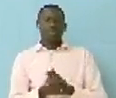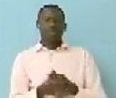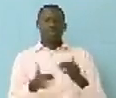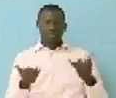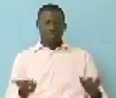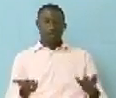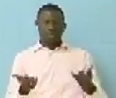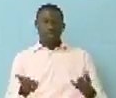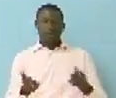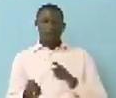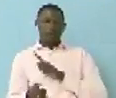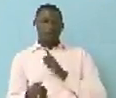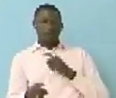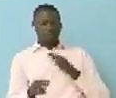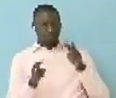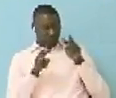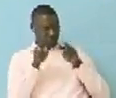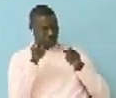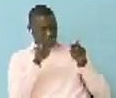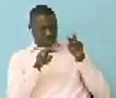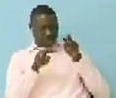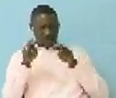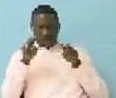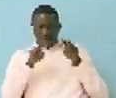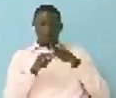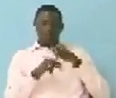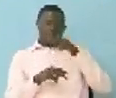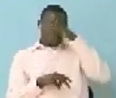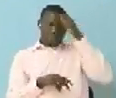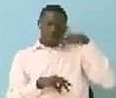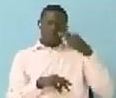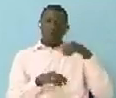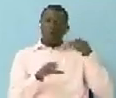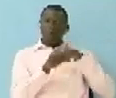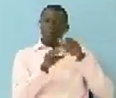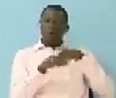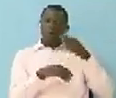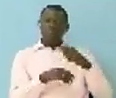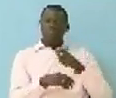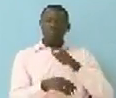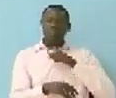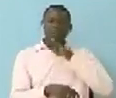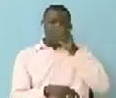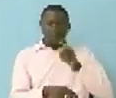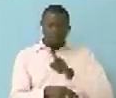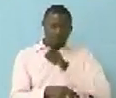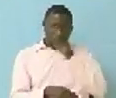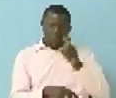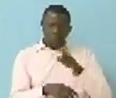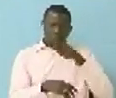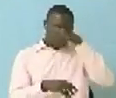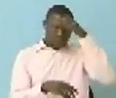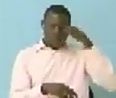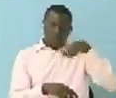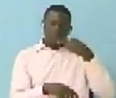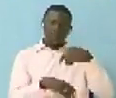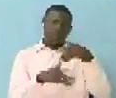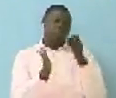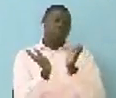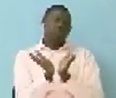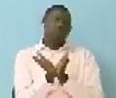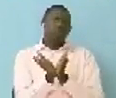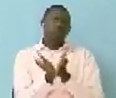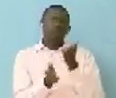So now we are examining the work of the members of the investigative work of the panel.